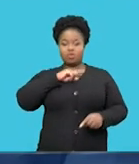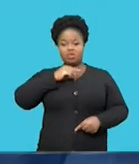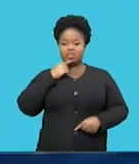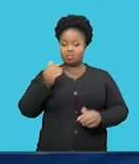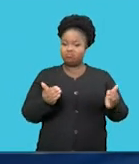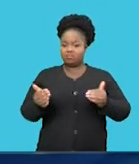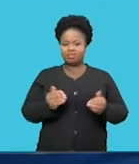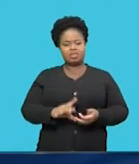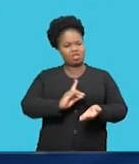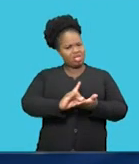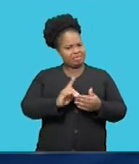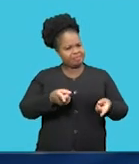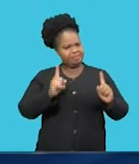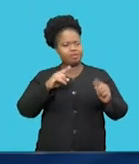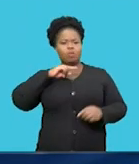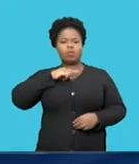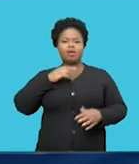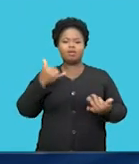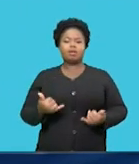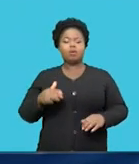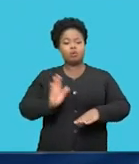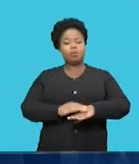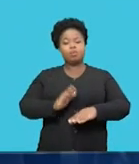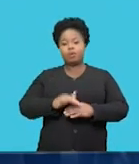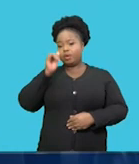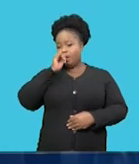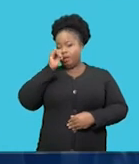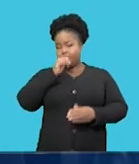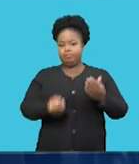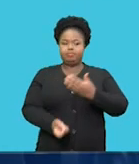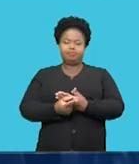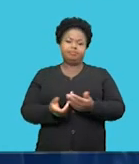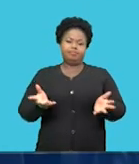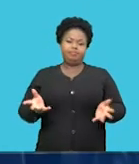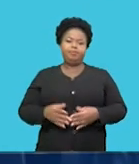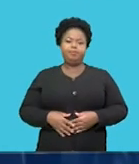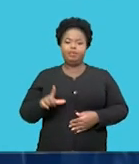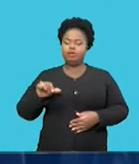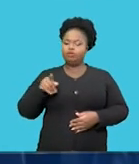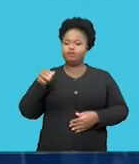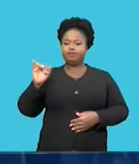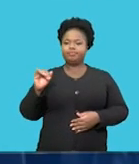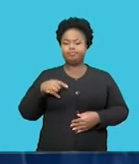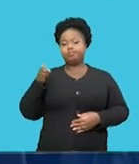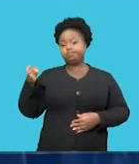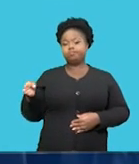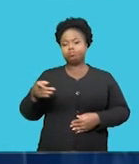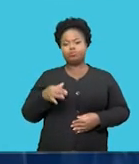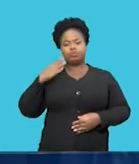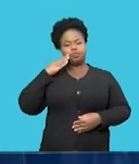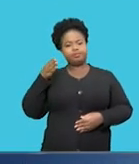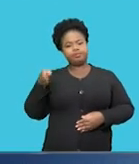kwemali engukheshi kona kuyimbangelo yokwanda namazinga aphezulu obugebengu esifundazweni. ULesufi ubekhuluma kumhlangano